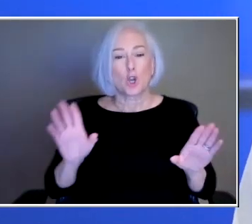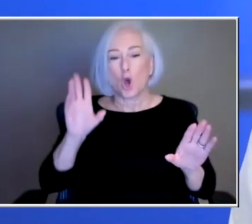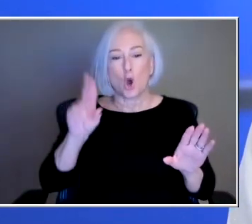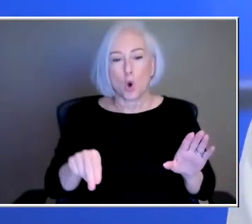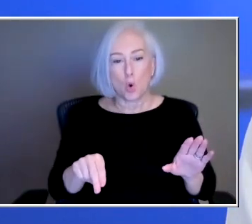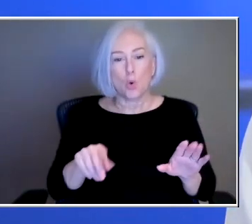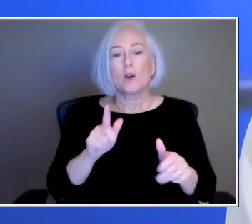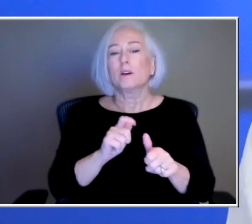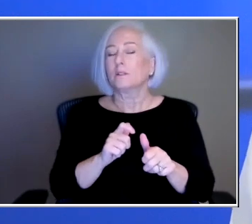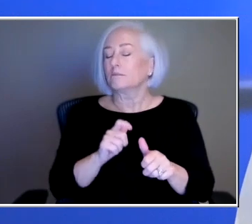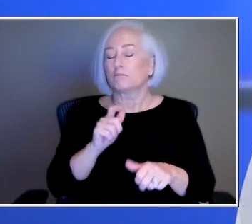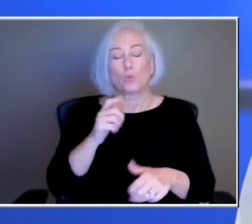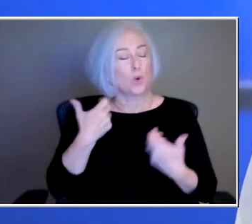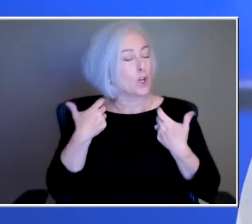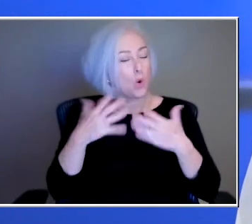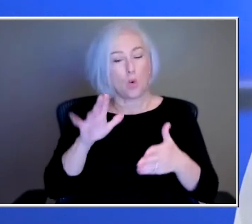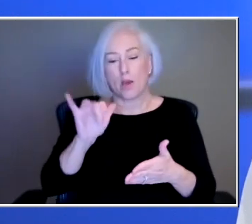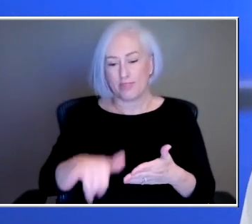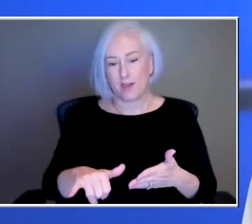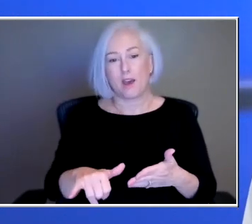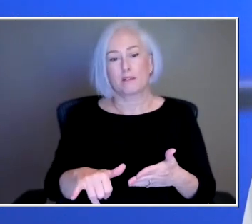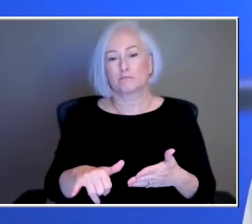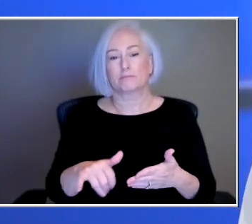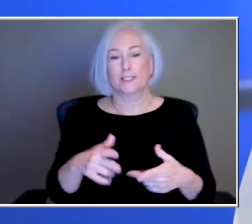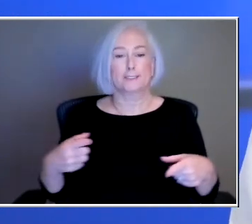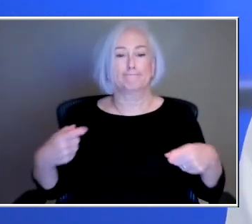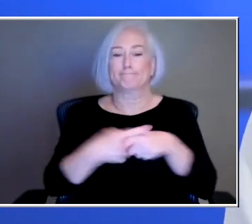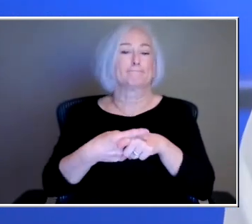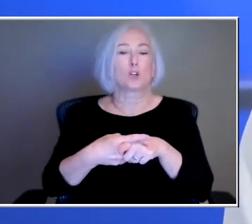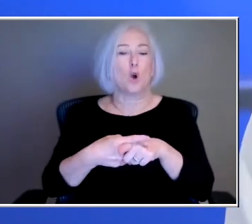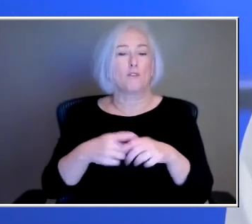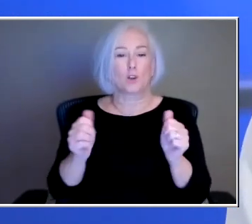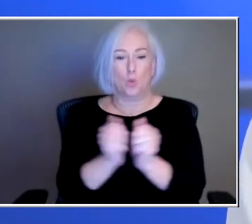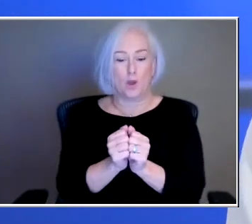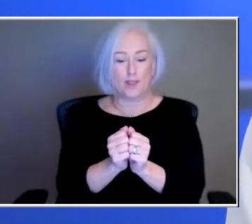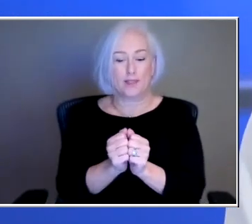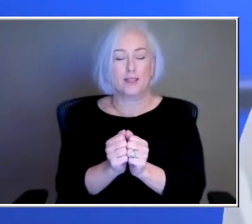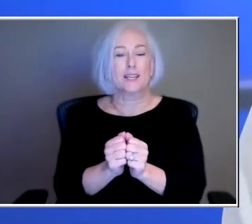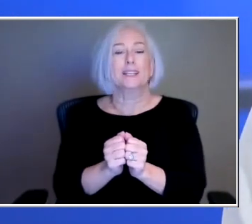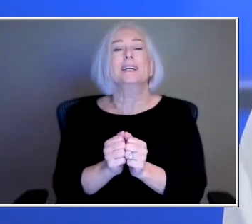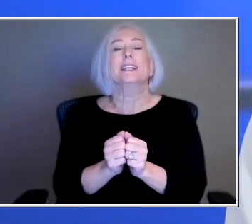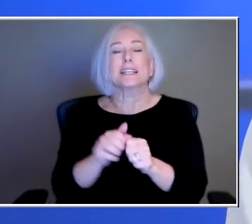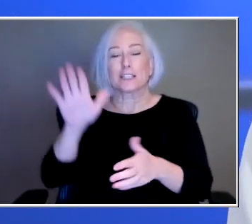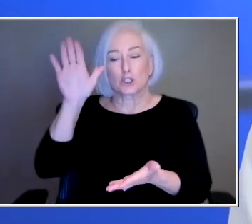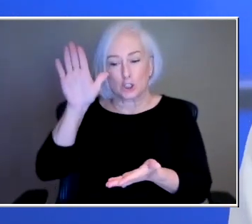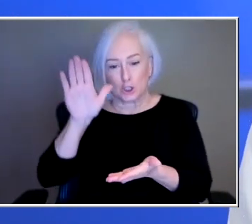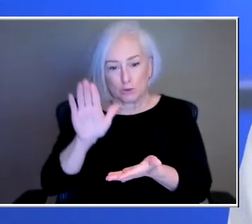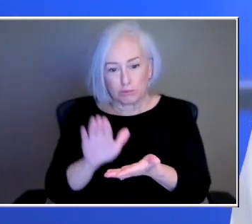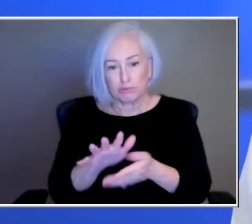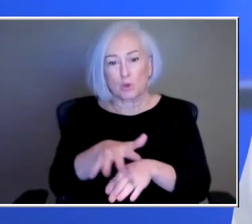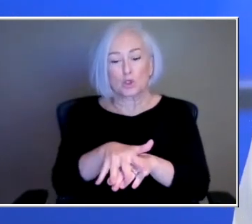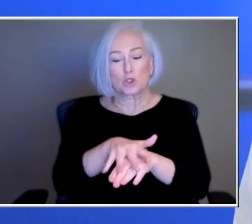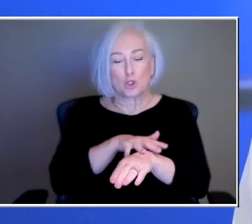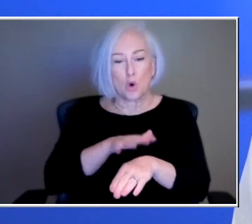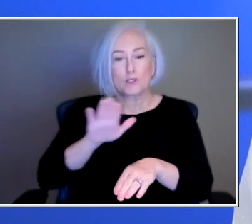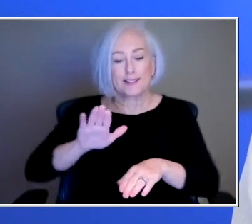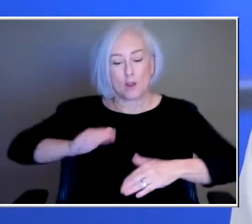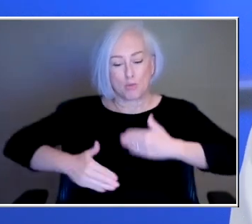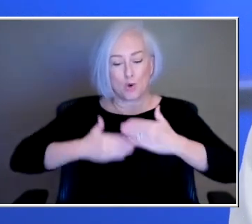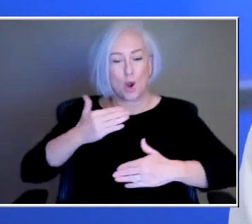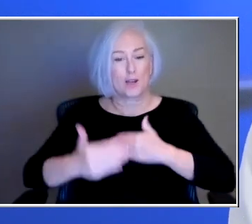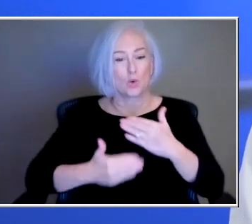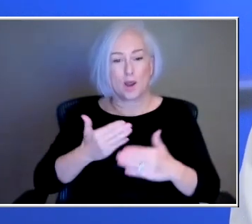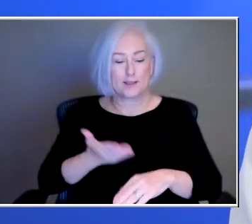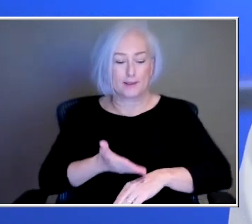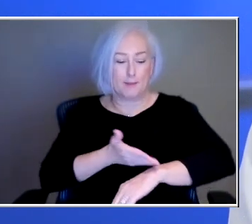moving. And we found that we were actually not helping them. We were slowing down their progress. And so, that's one of the areas of research I